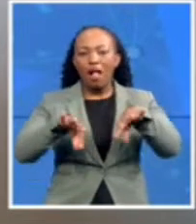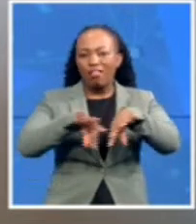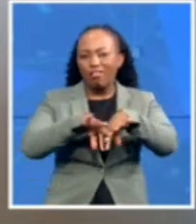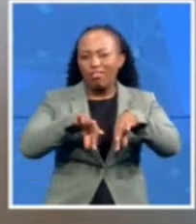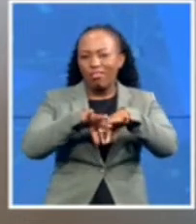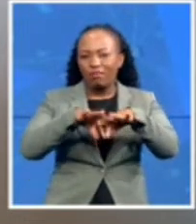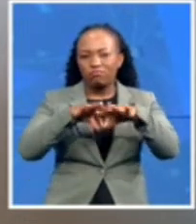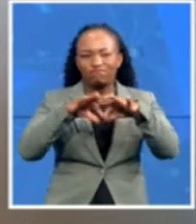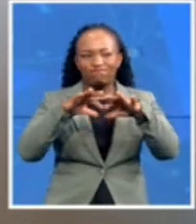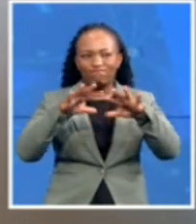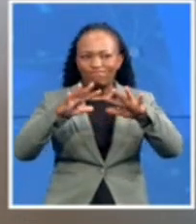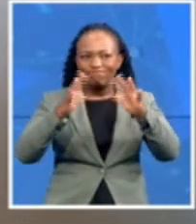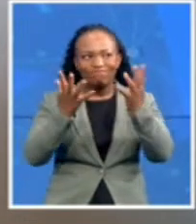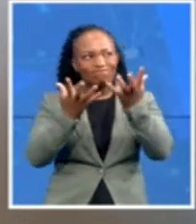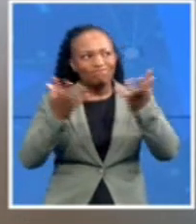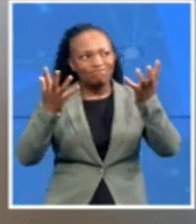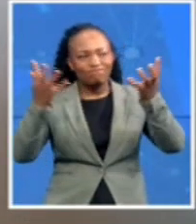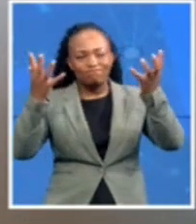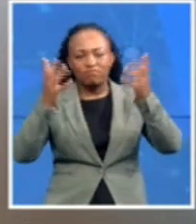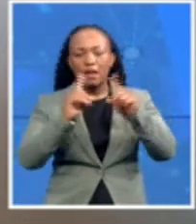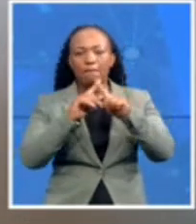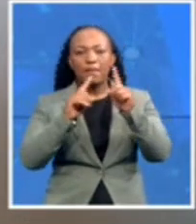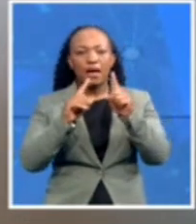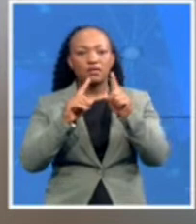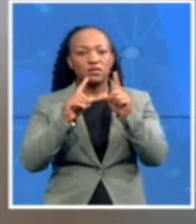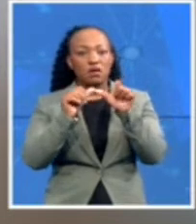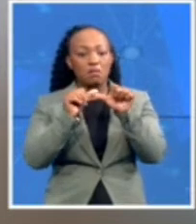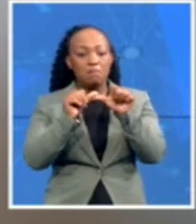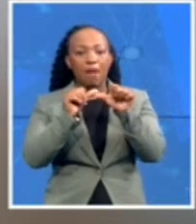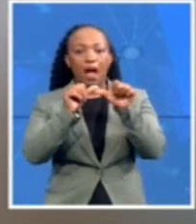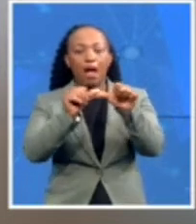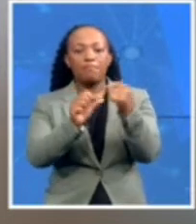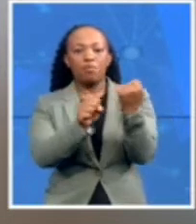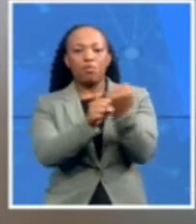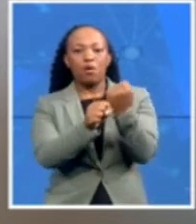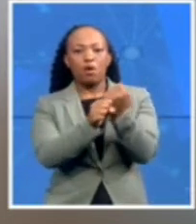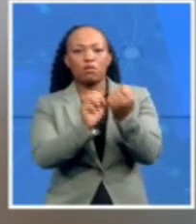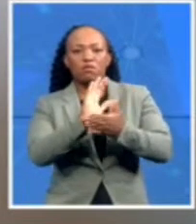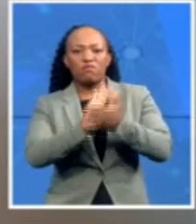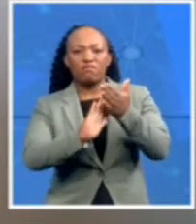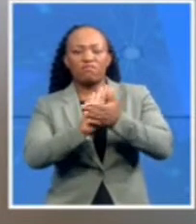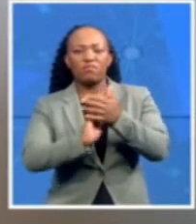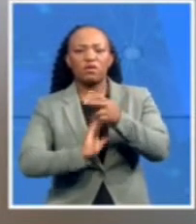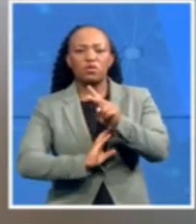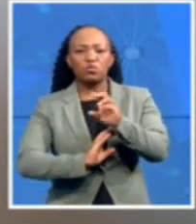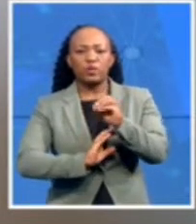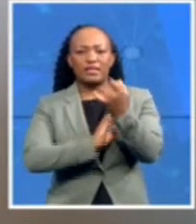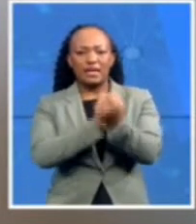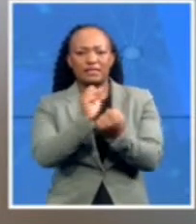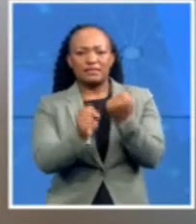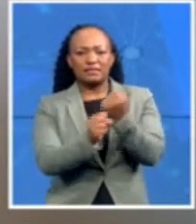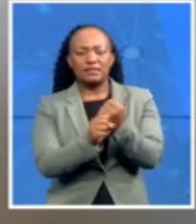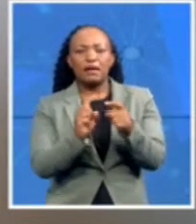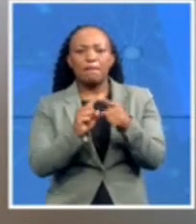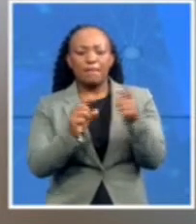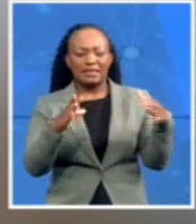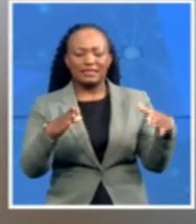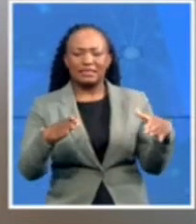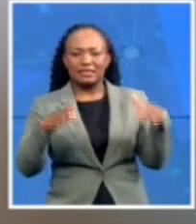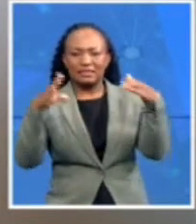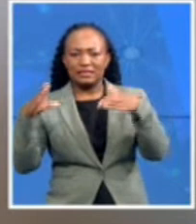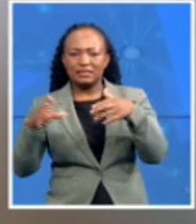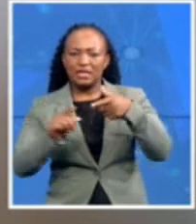for a further 20 years when the current steam generators have reached the end of its life.